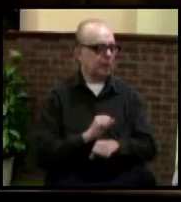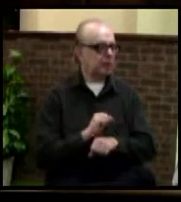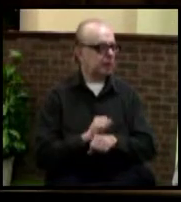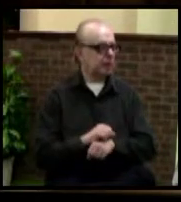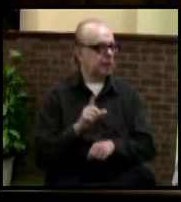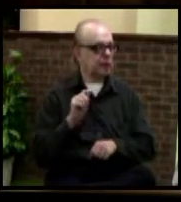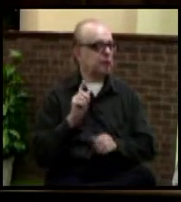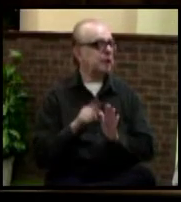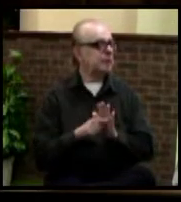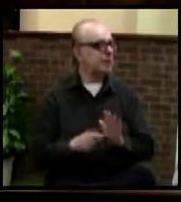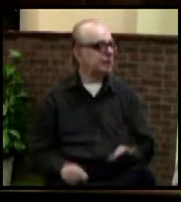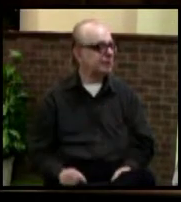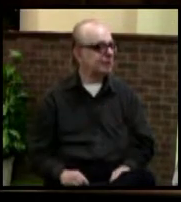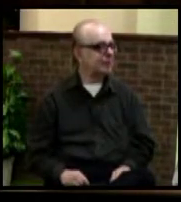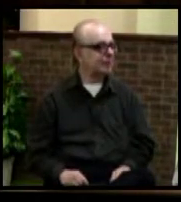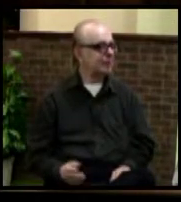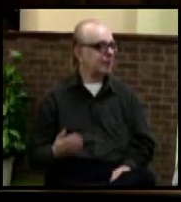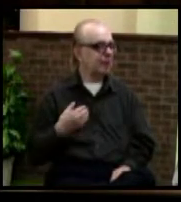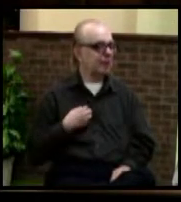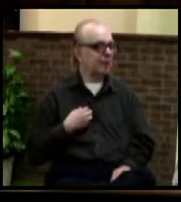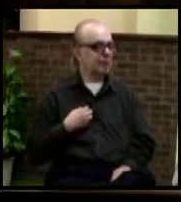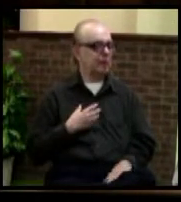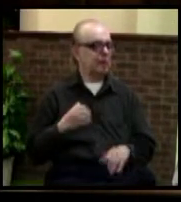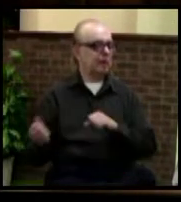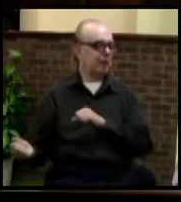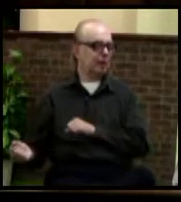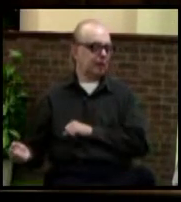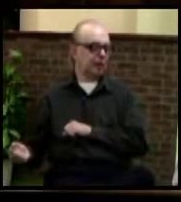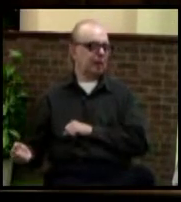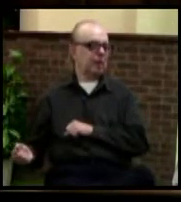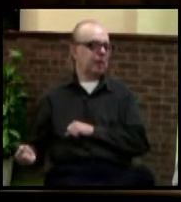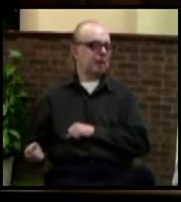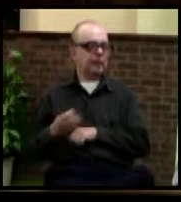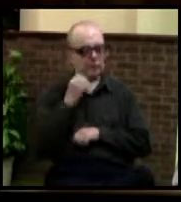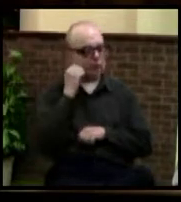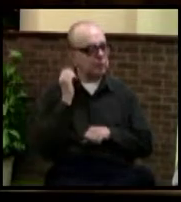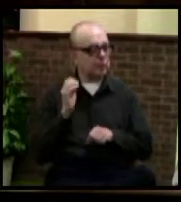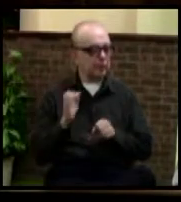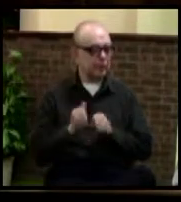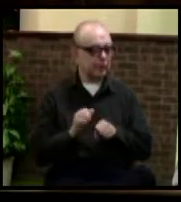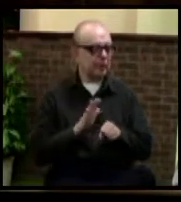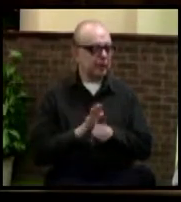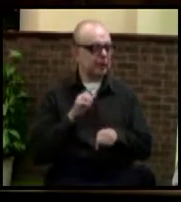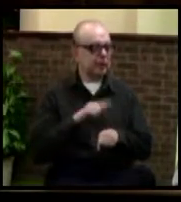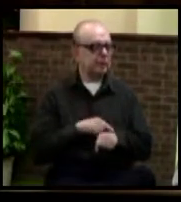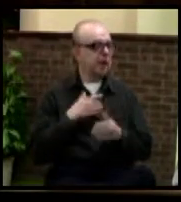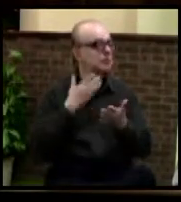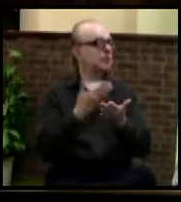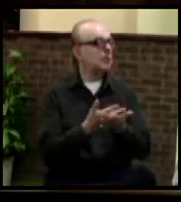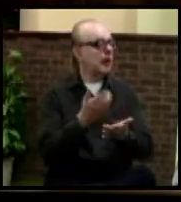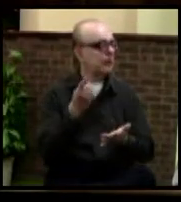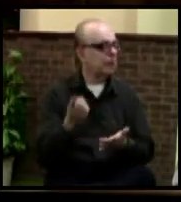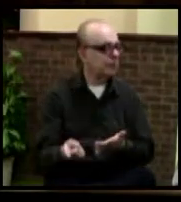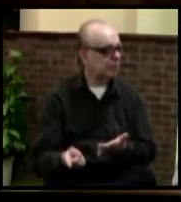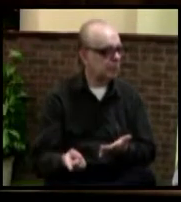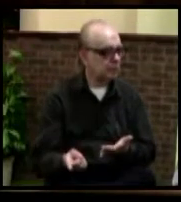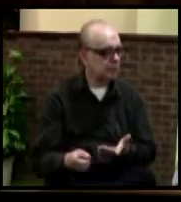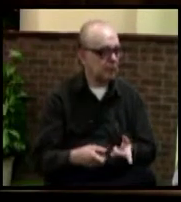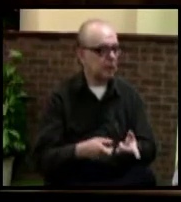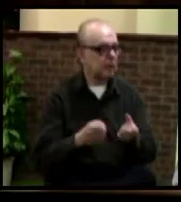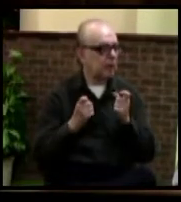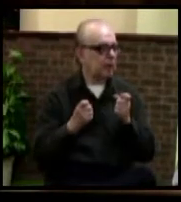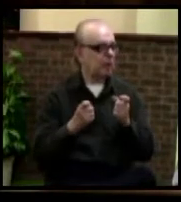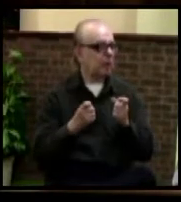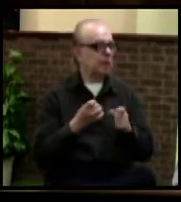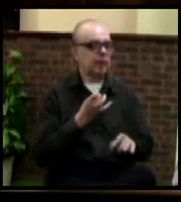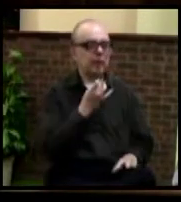at work in 20 minutes. And I left the house just with enough time to get there. And all